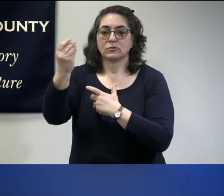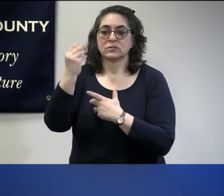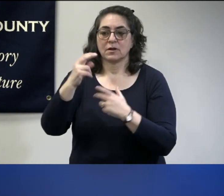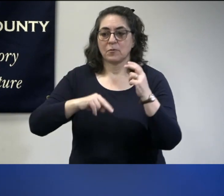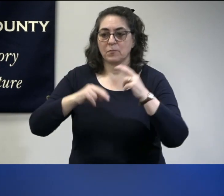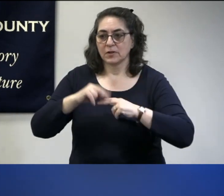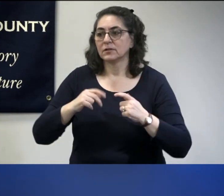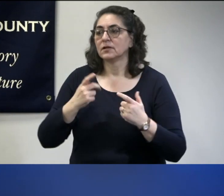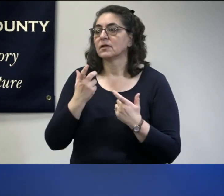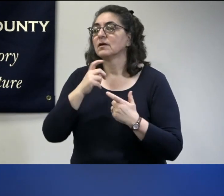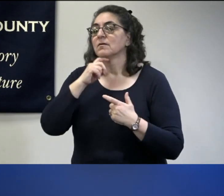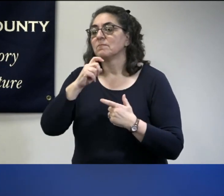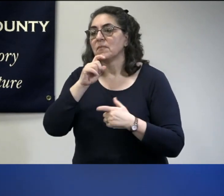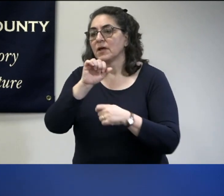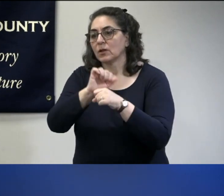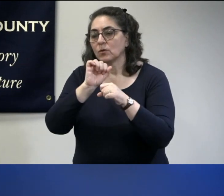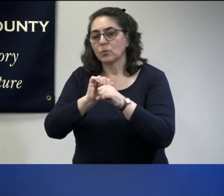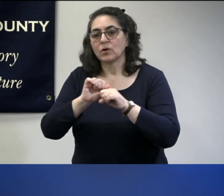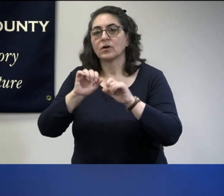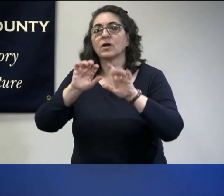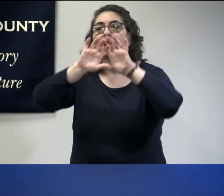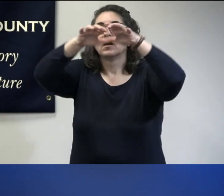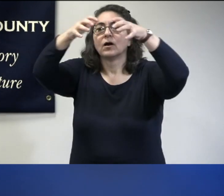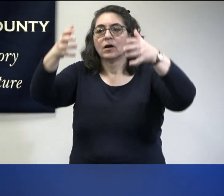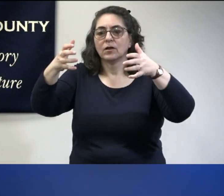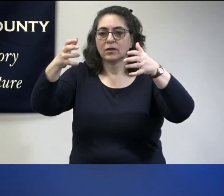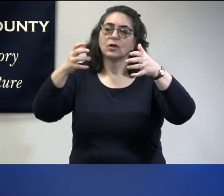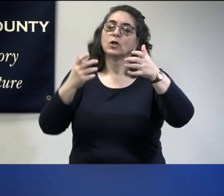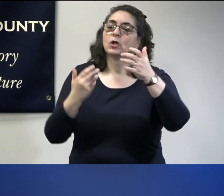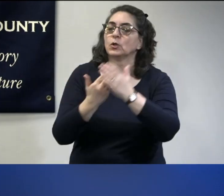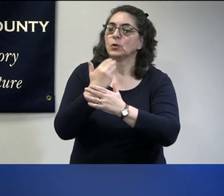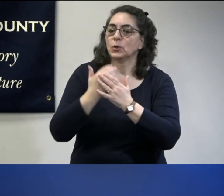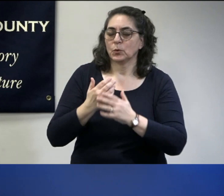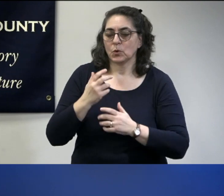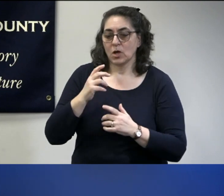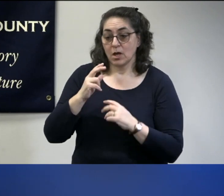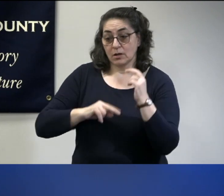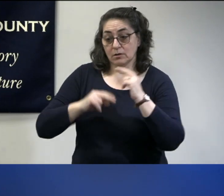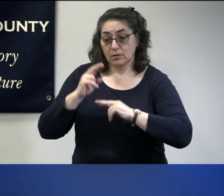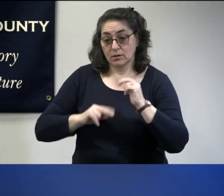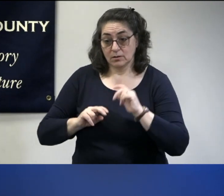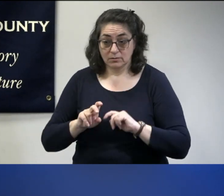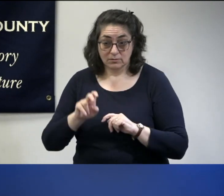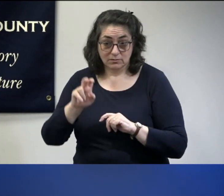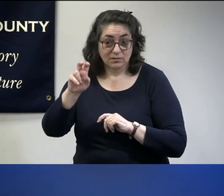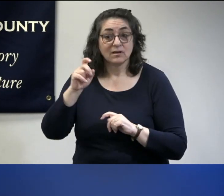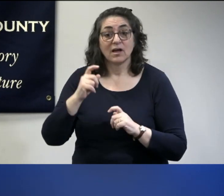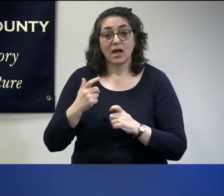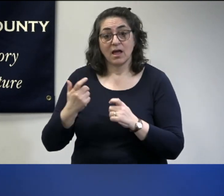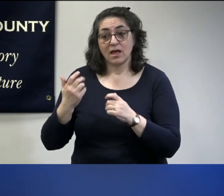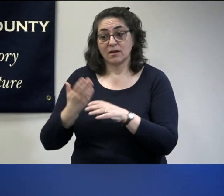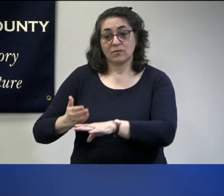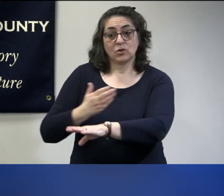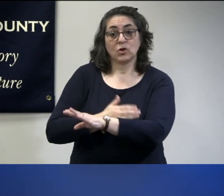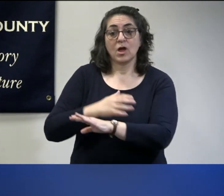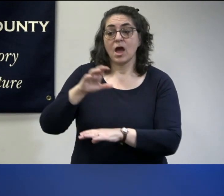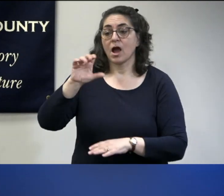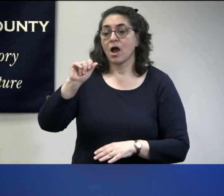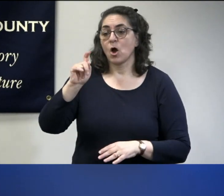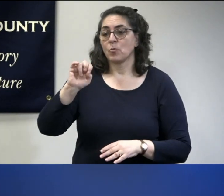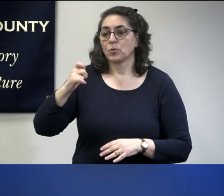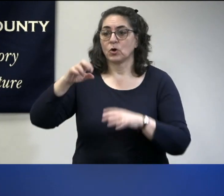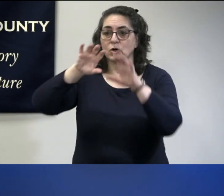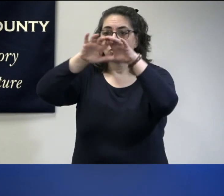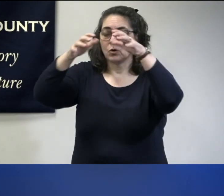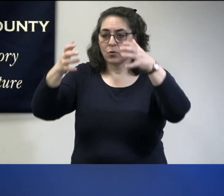metalwork, installation of the new roofing, reconstruction of stairs, and repair improvements to the copper dome. The scope of work